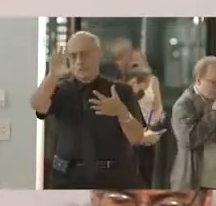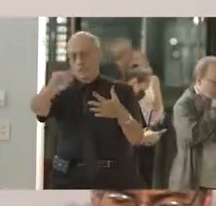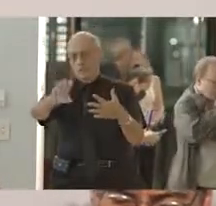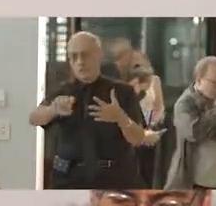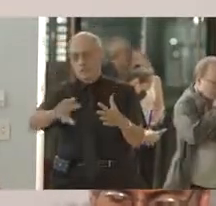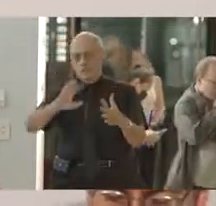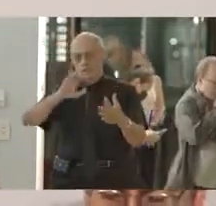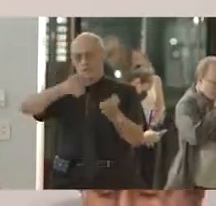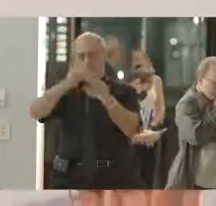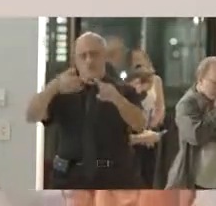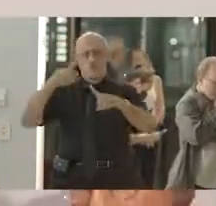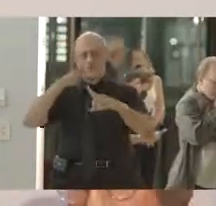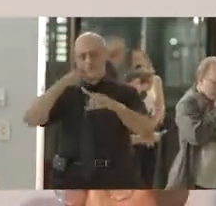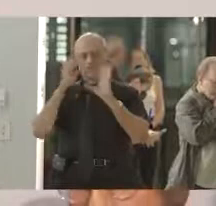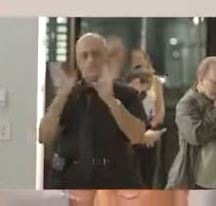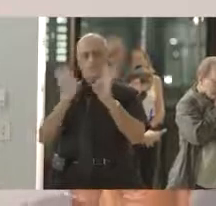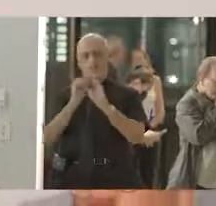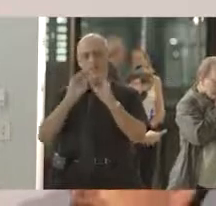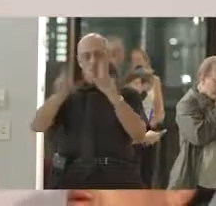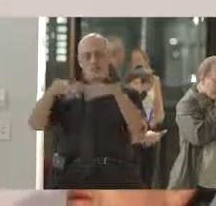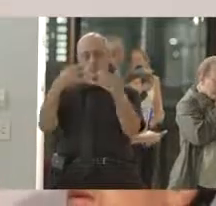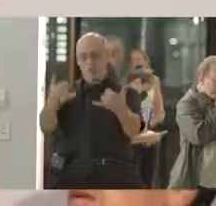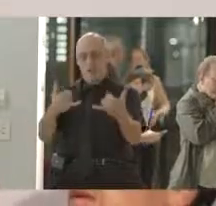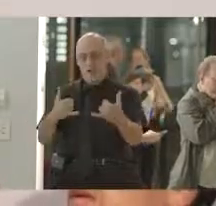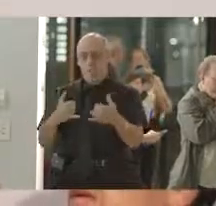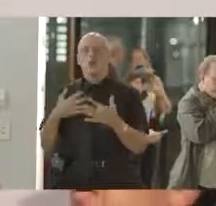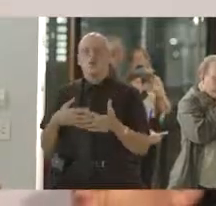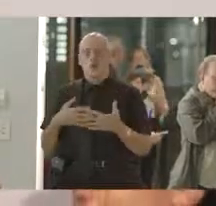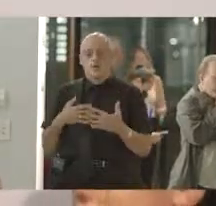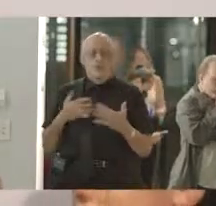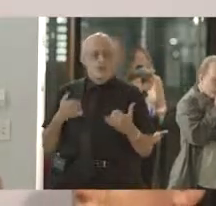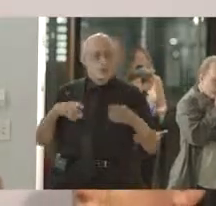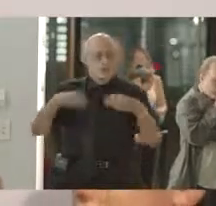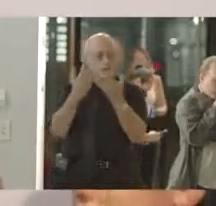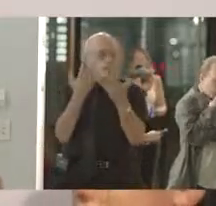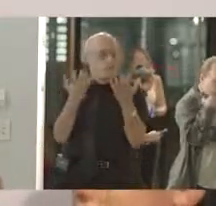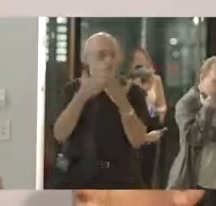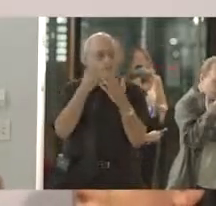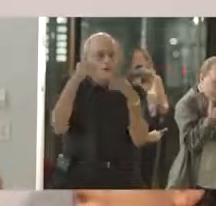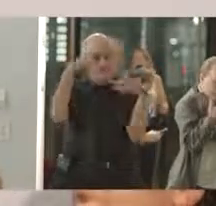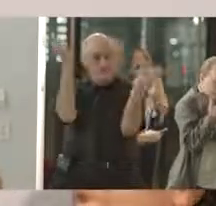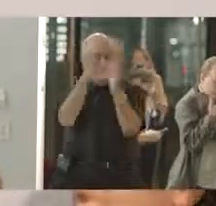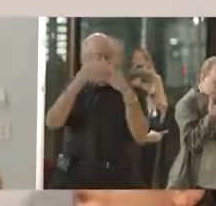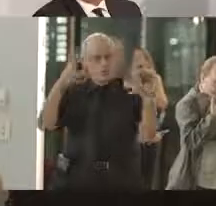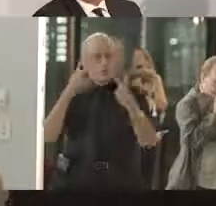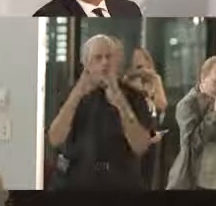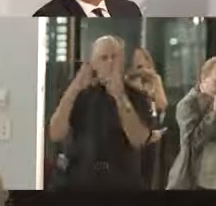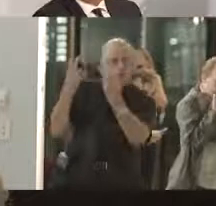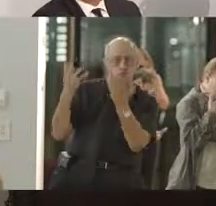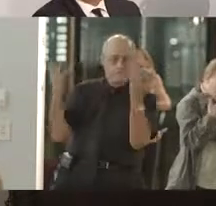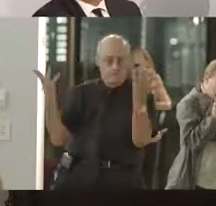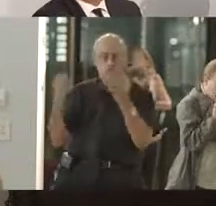the last public meeting to now, and they're represented with more detail to give you folks sort of a better way of visualizing them.